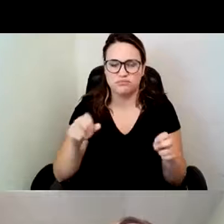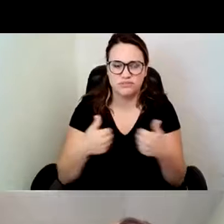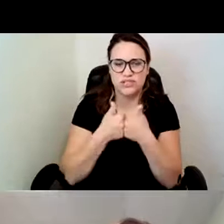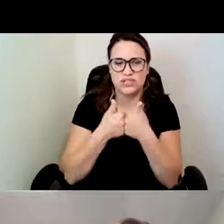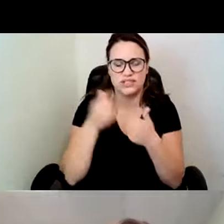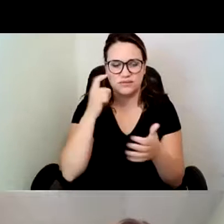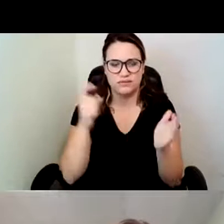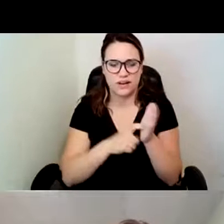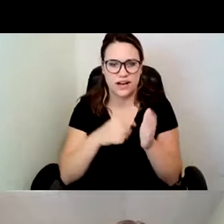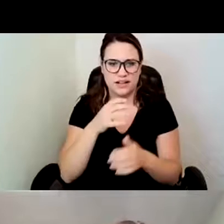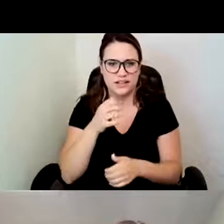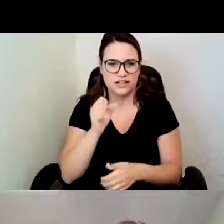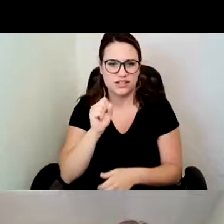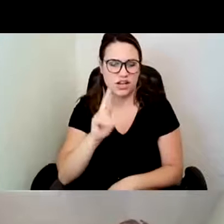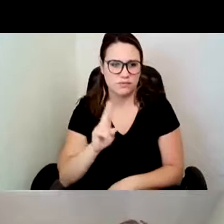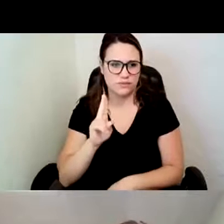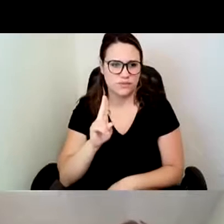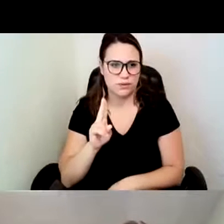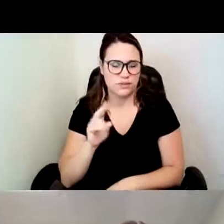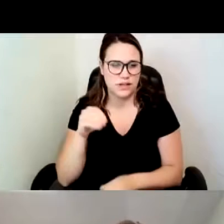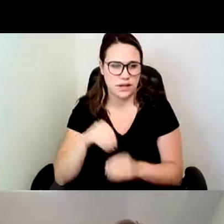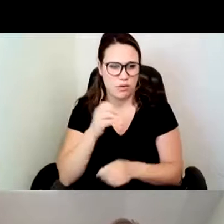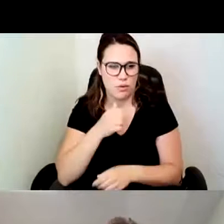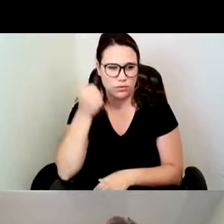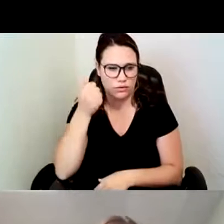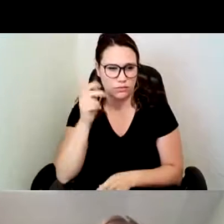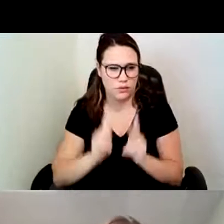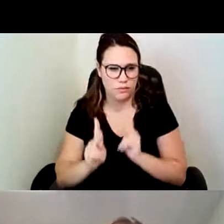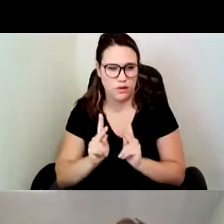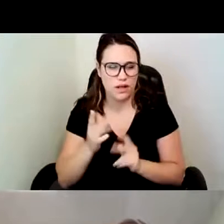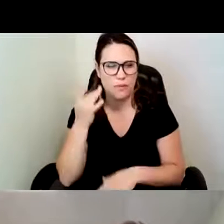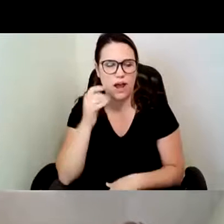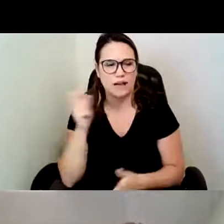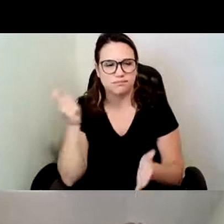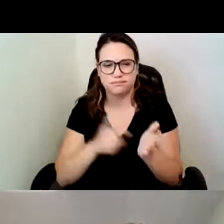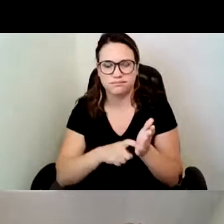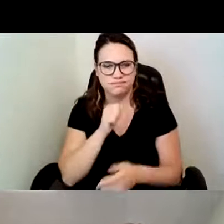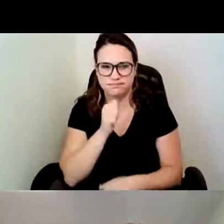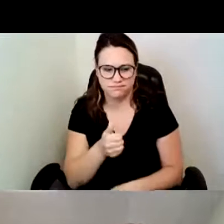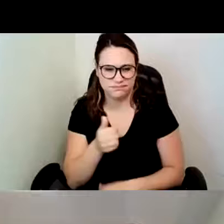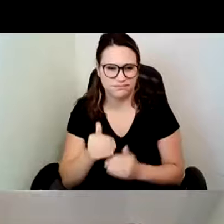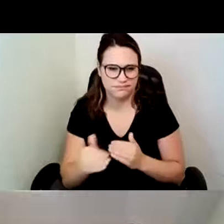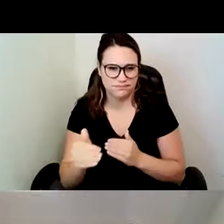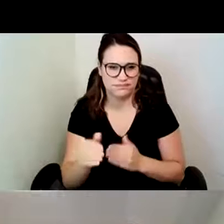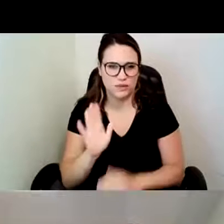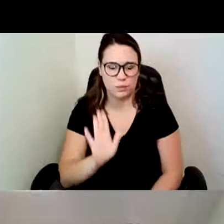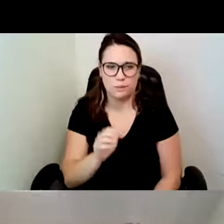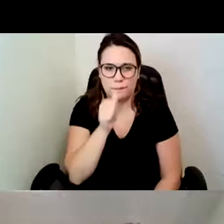adults and why it can often go unrecognized. So bear with me here while